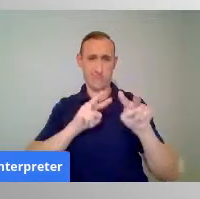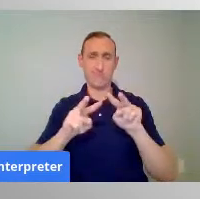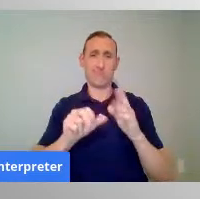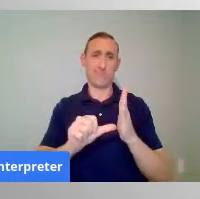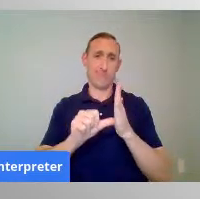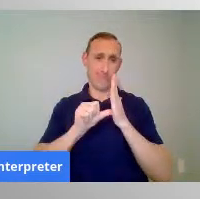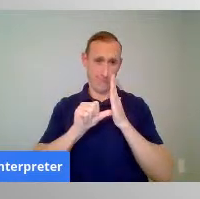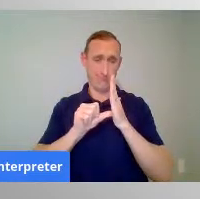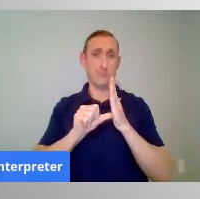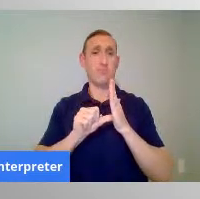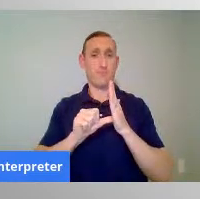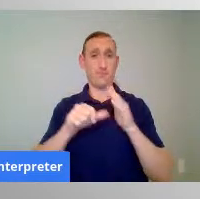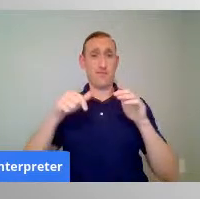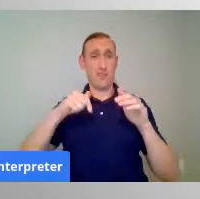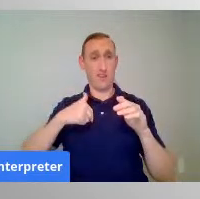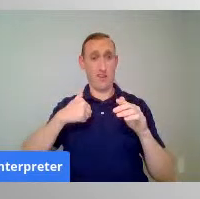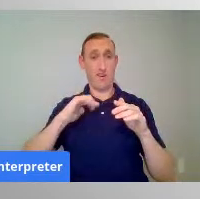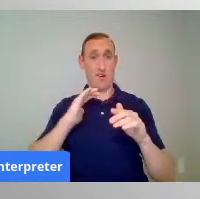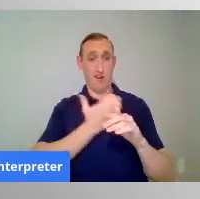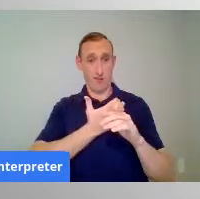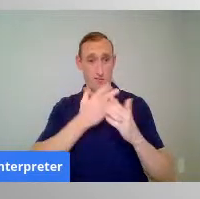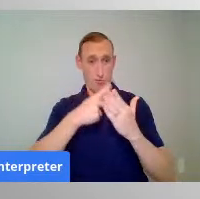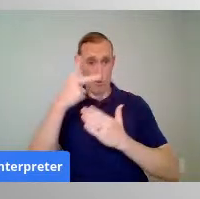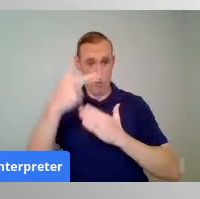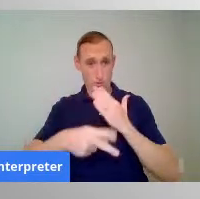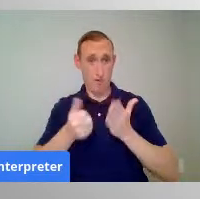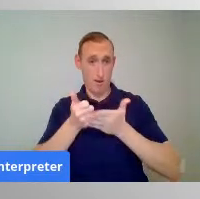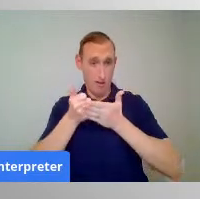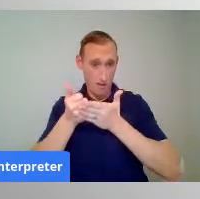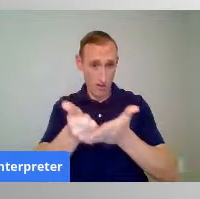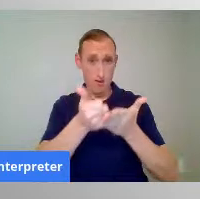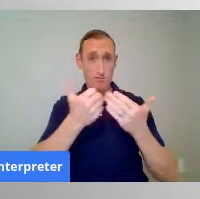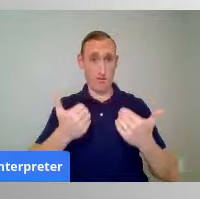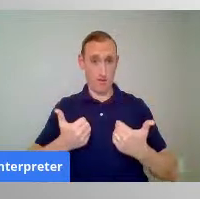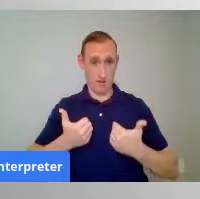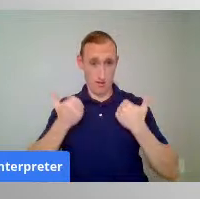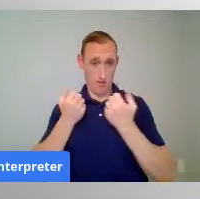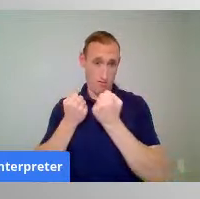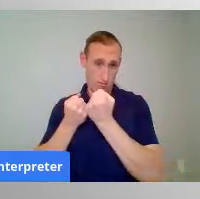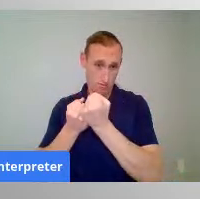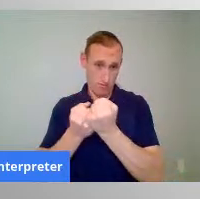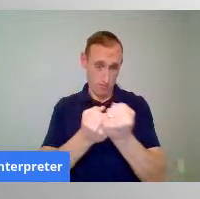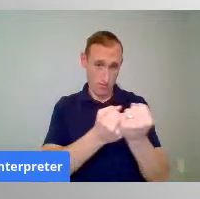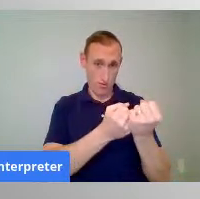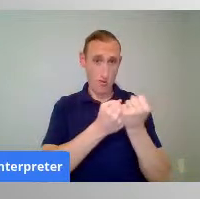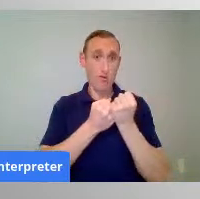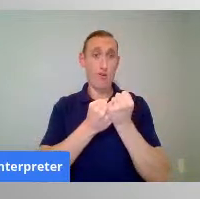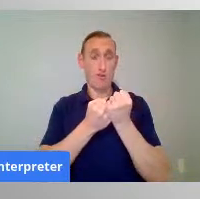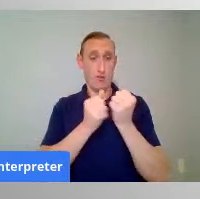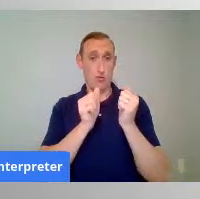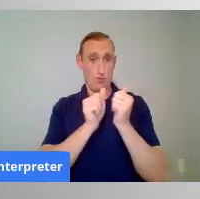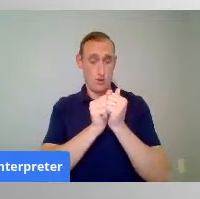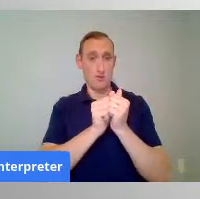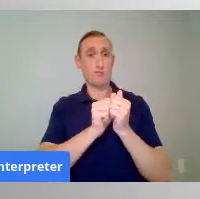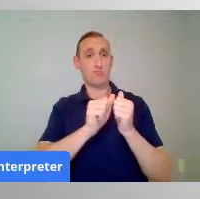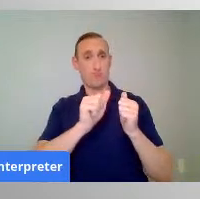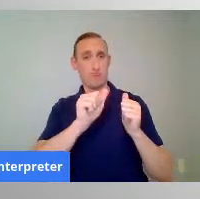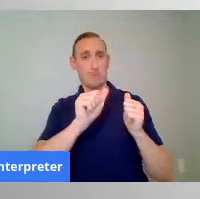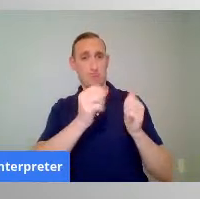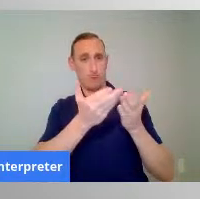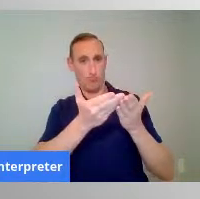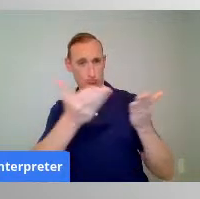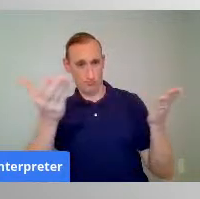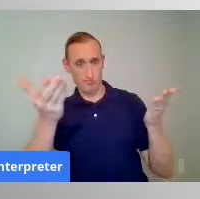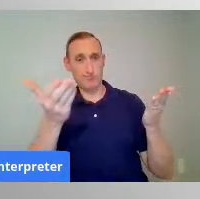youth in this community. But to see it all put on paper in one place at one time, I must admit was